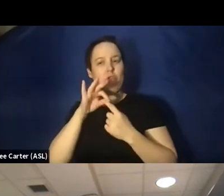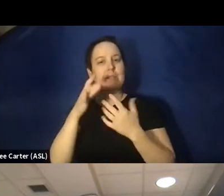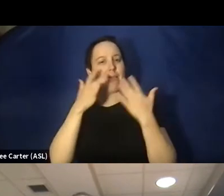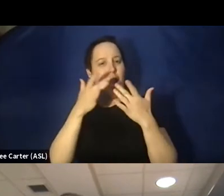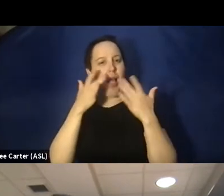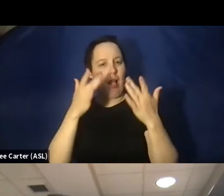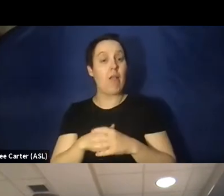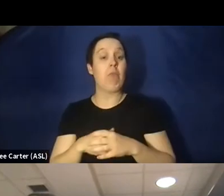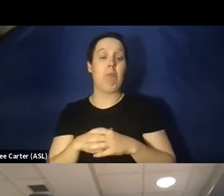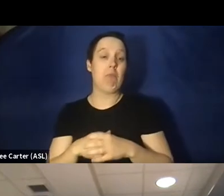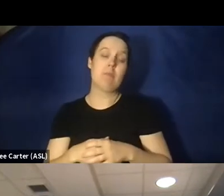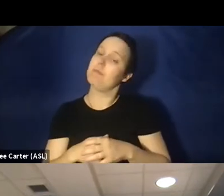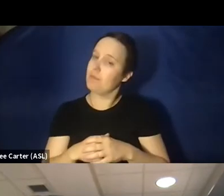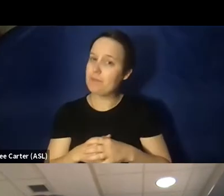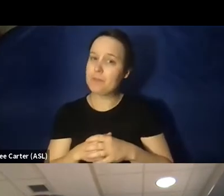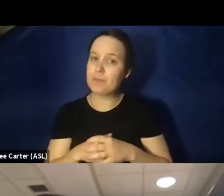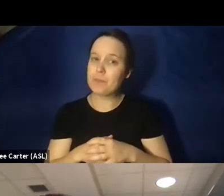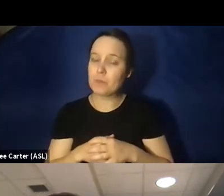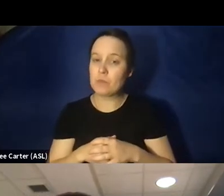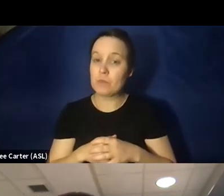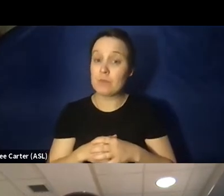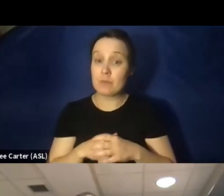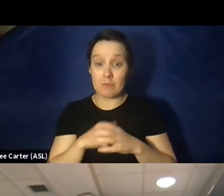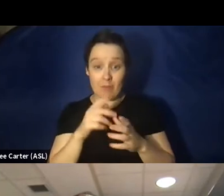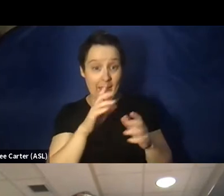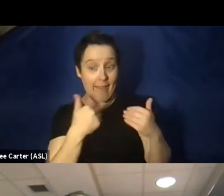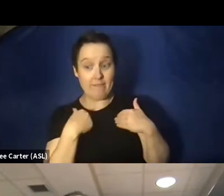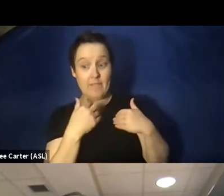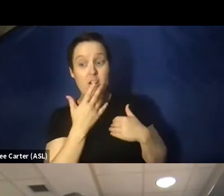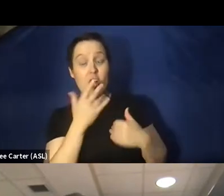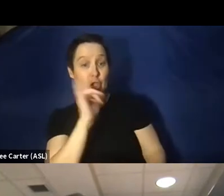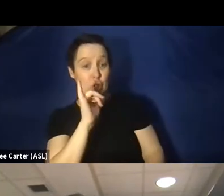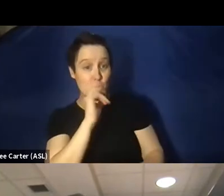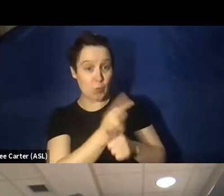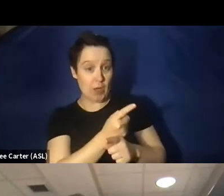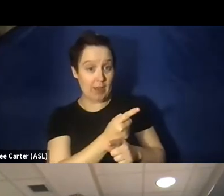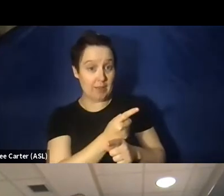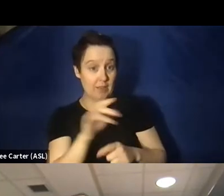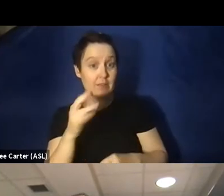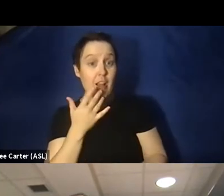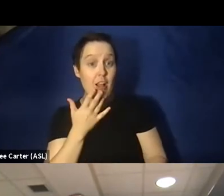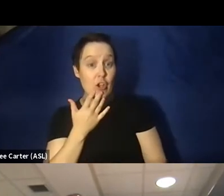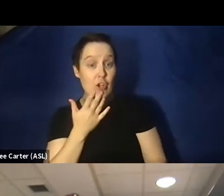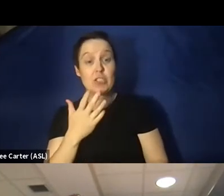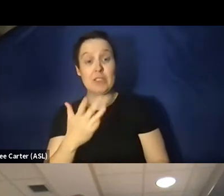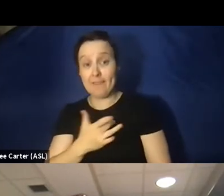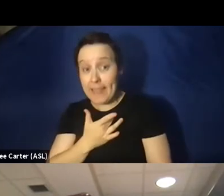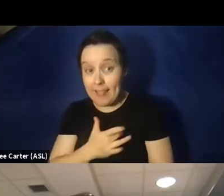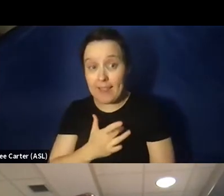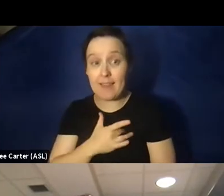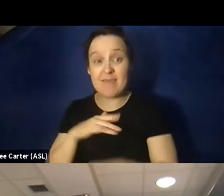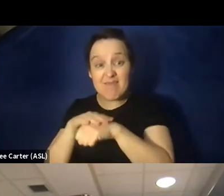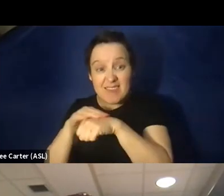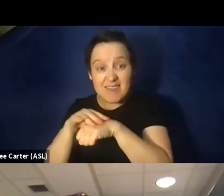Mm. What's taboo? There were colors, right? There were colors for you. There was texture for you.